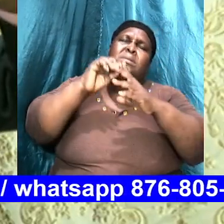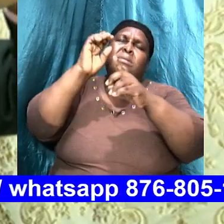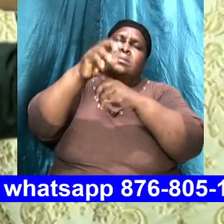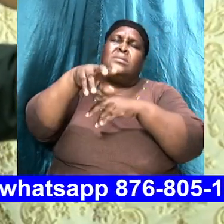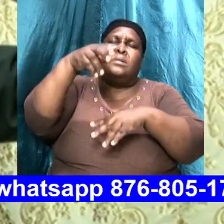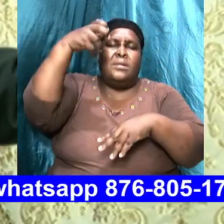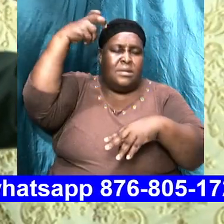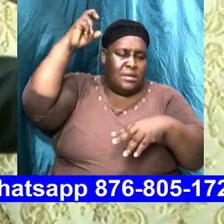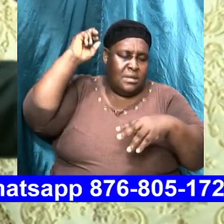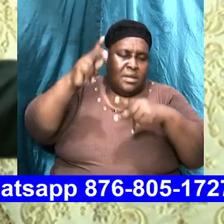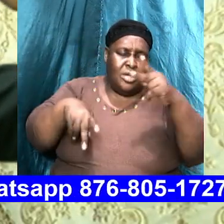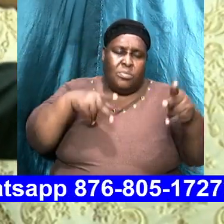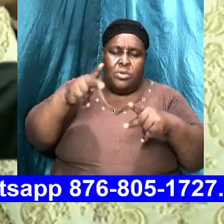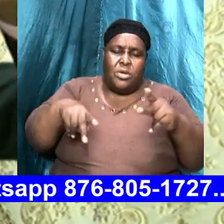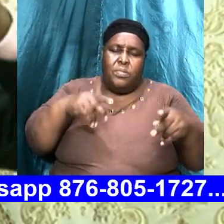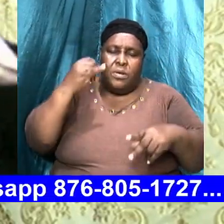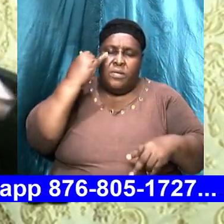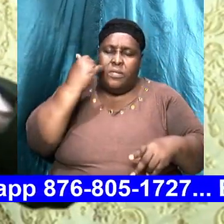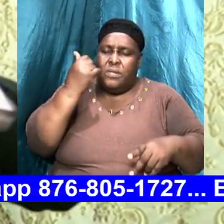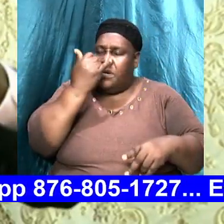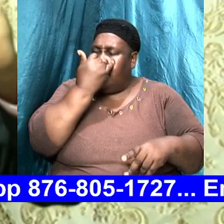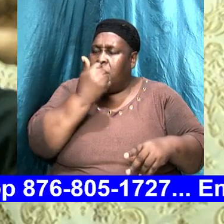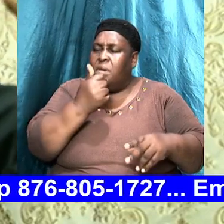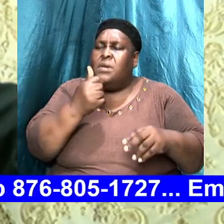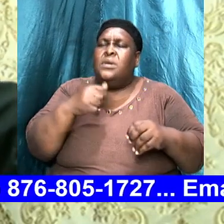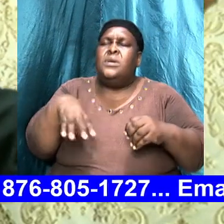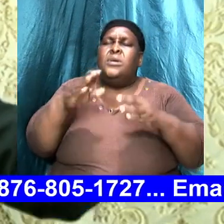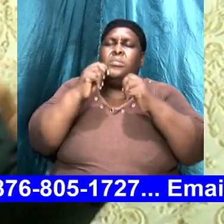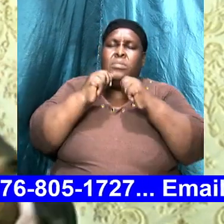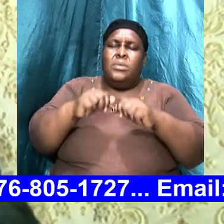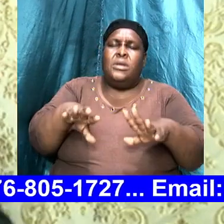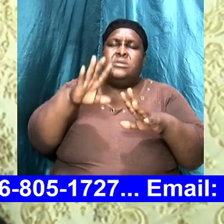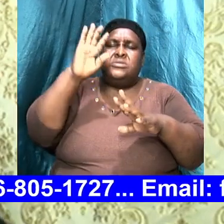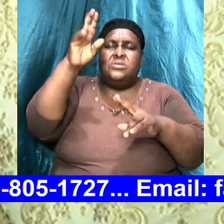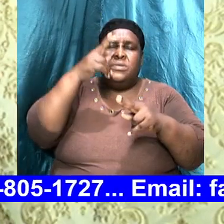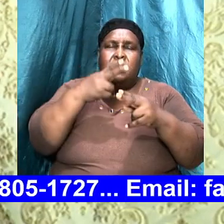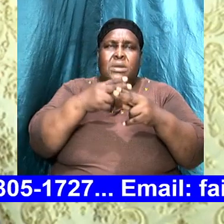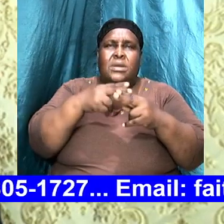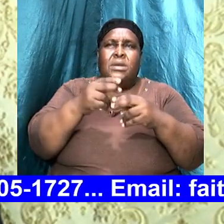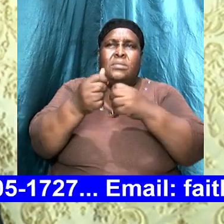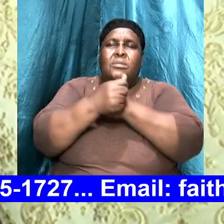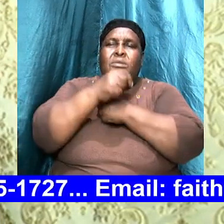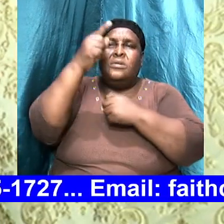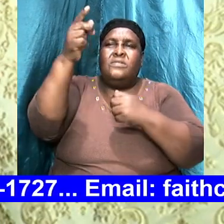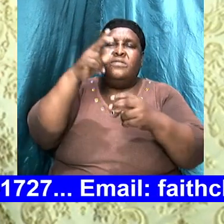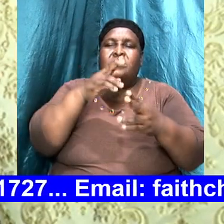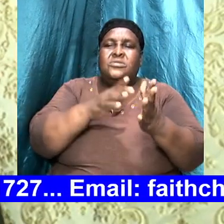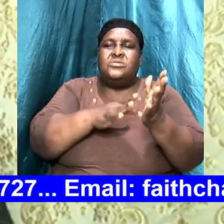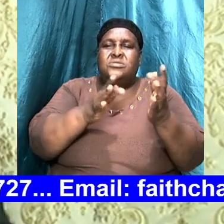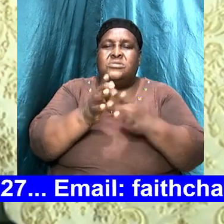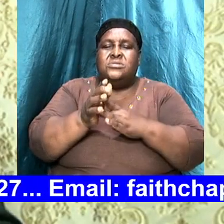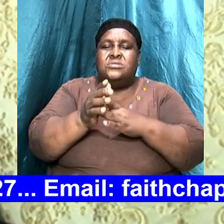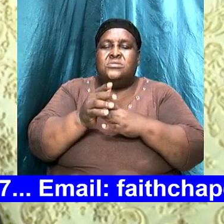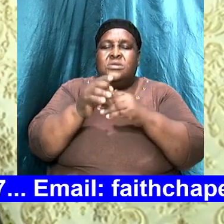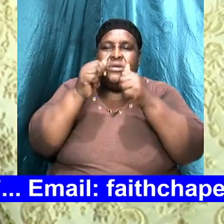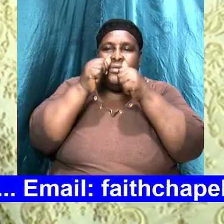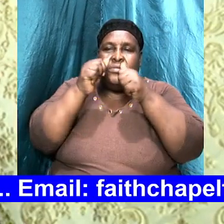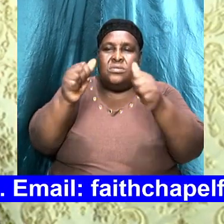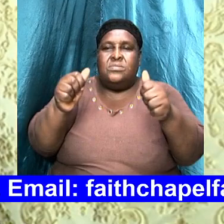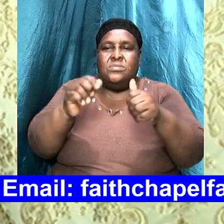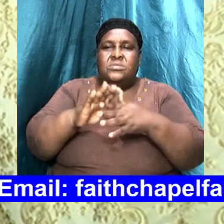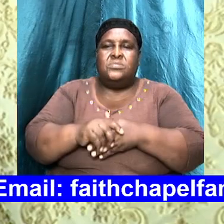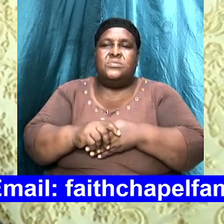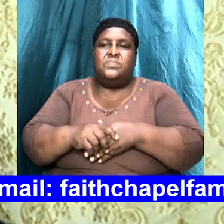lion of the tribe oh God of Judah we bless you we bless you we love you Jesus amen by way of announcement